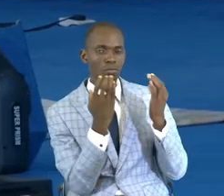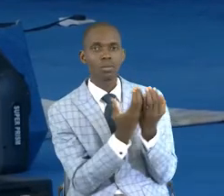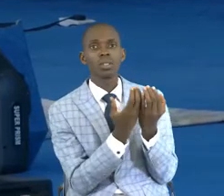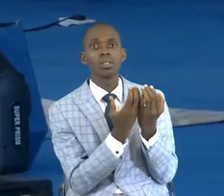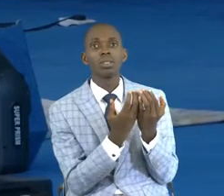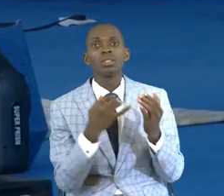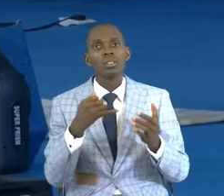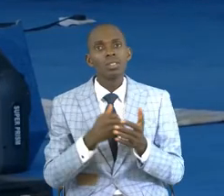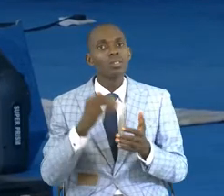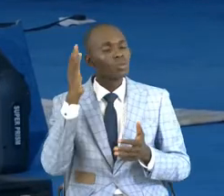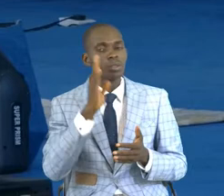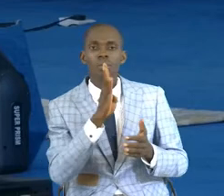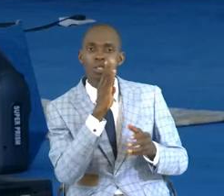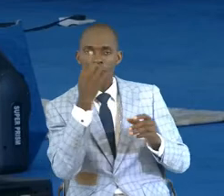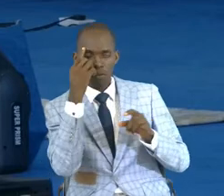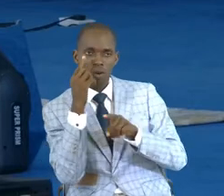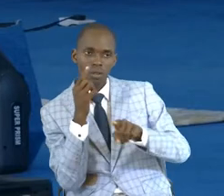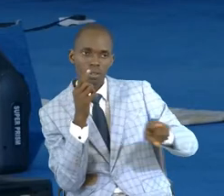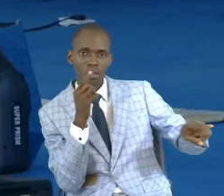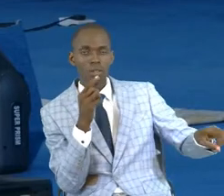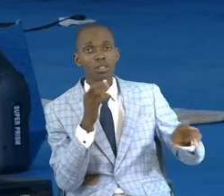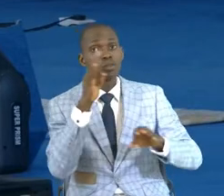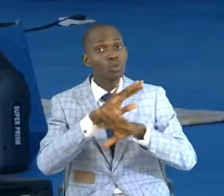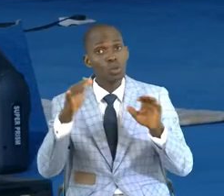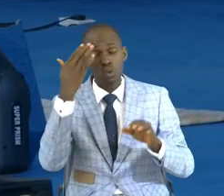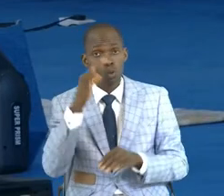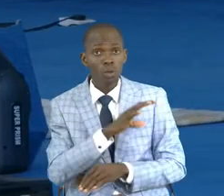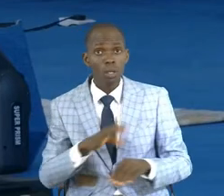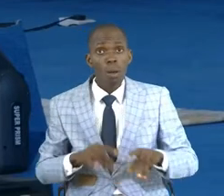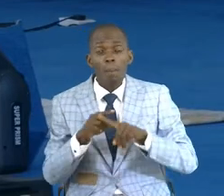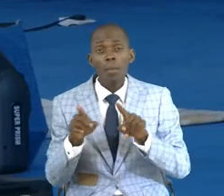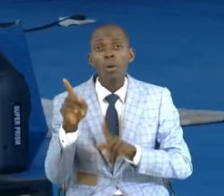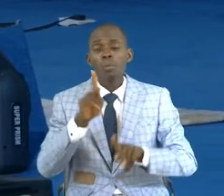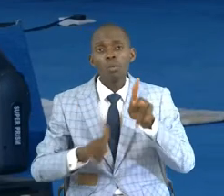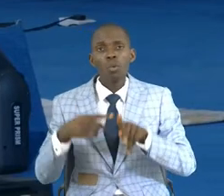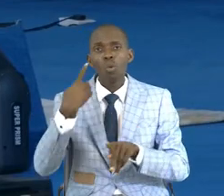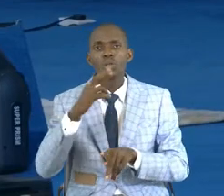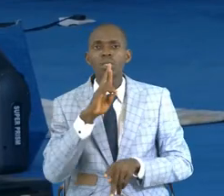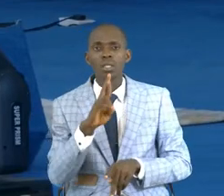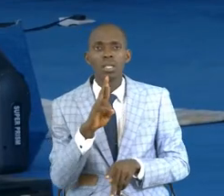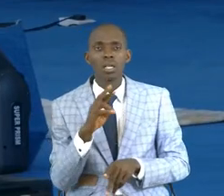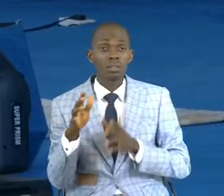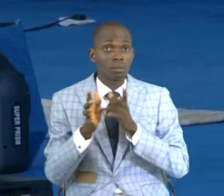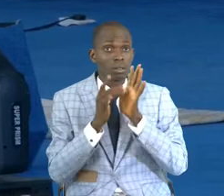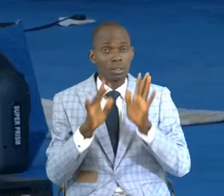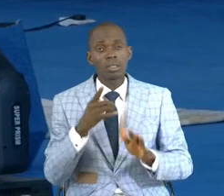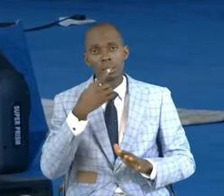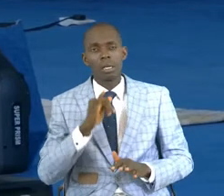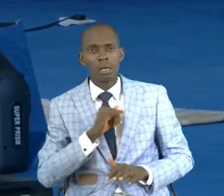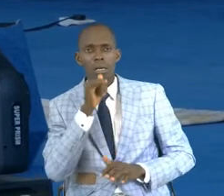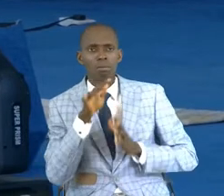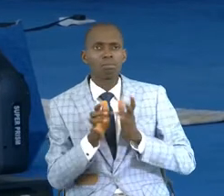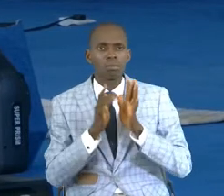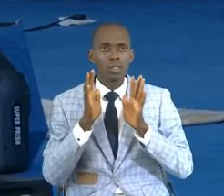for them if they don't know Christ. But there are people who say they are Christians, and they say there are some